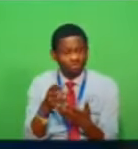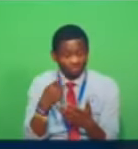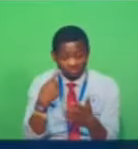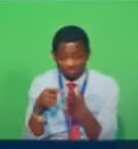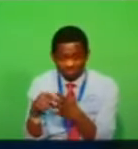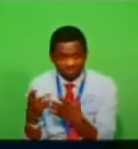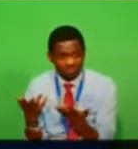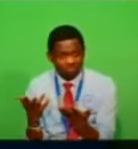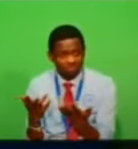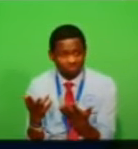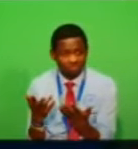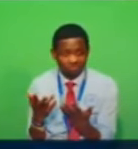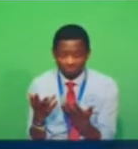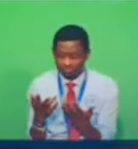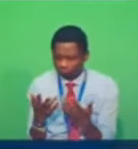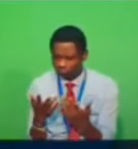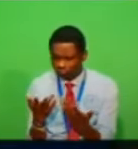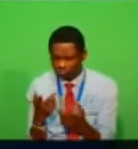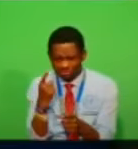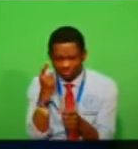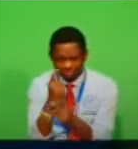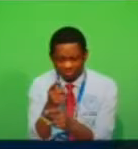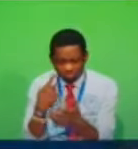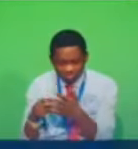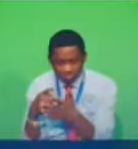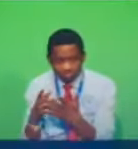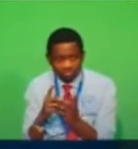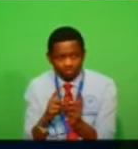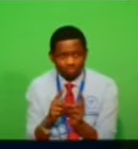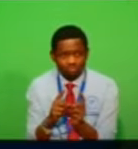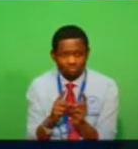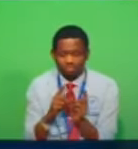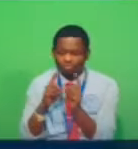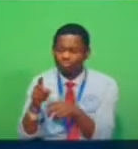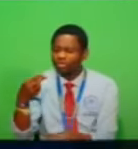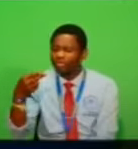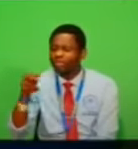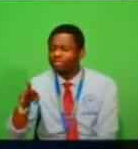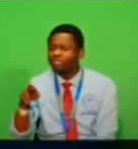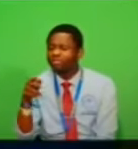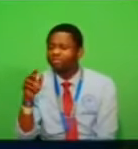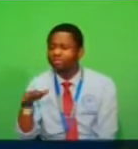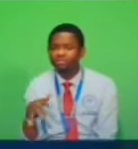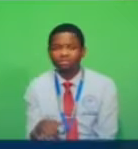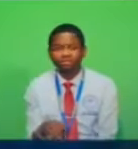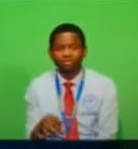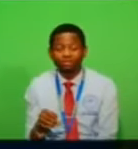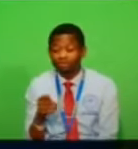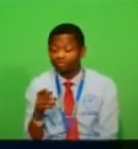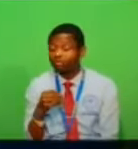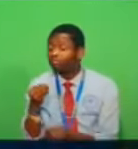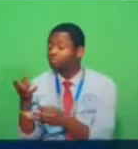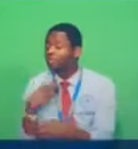because he didn't believe that I had actually gotten this internship. So he went and he saw the HR director. And the HR director told my